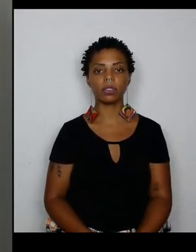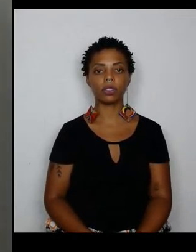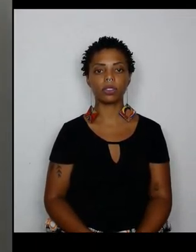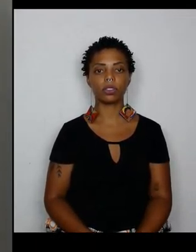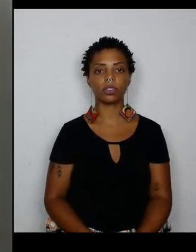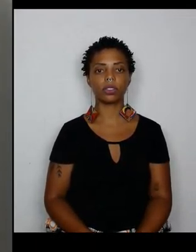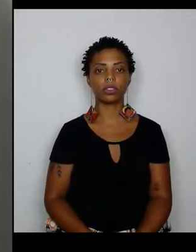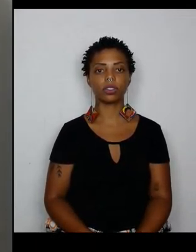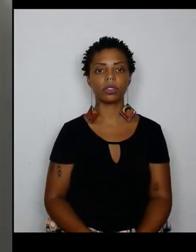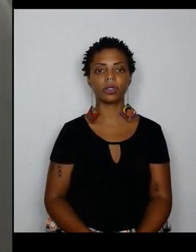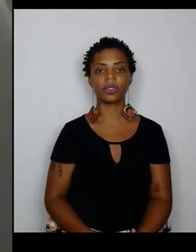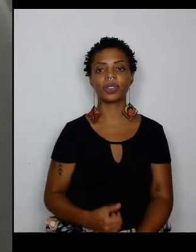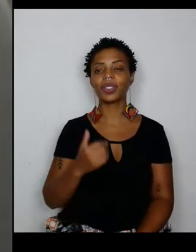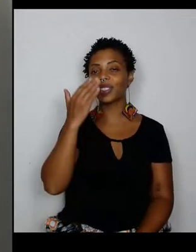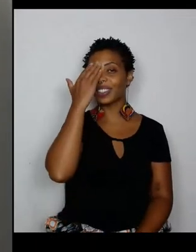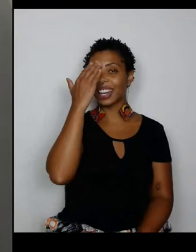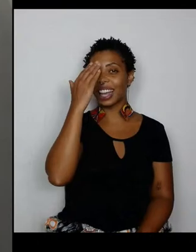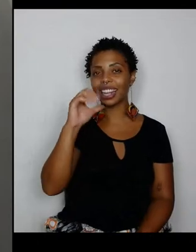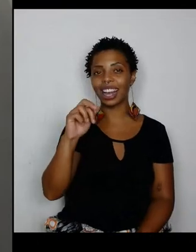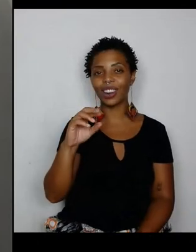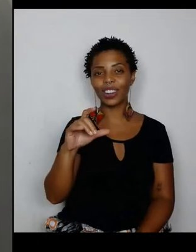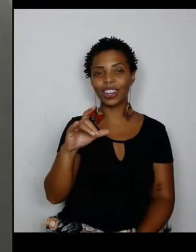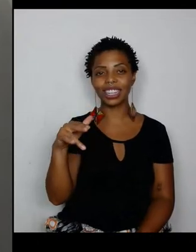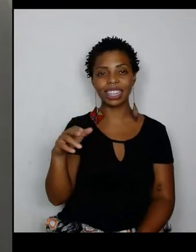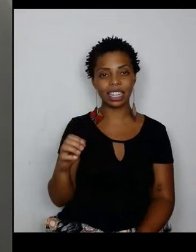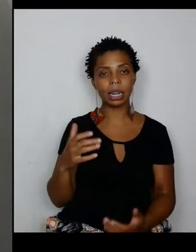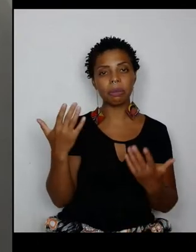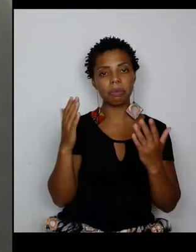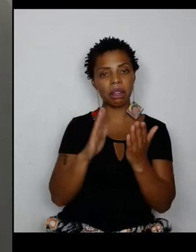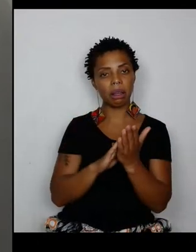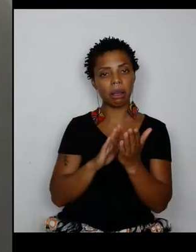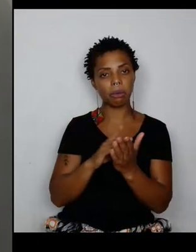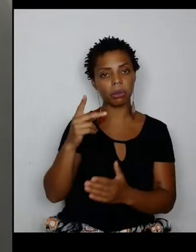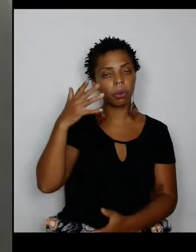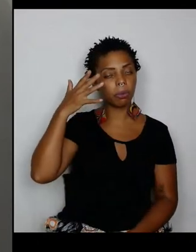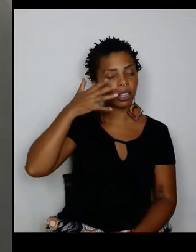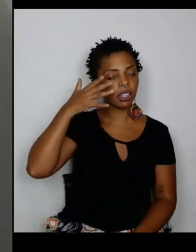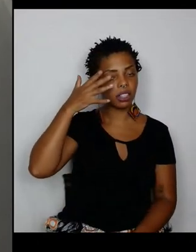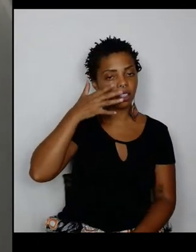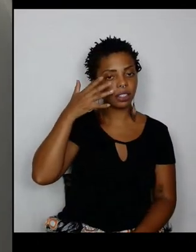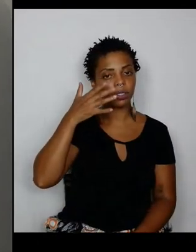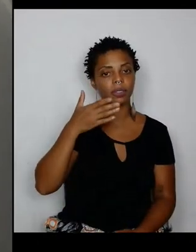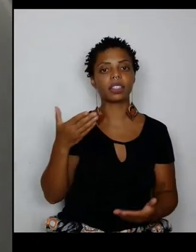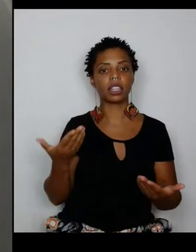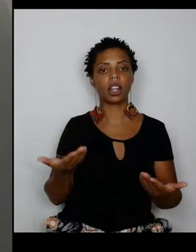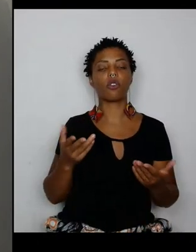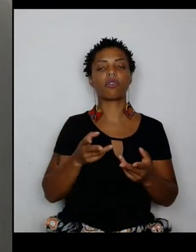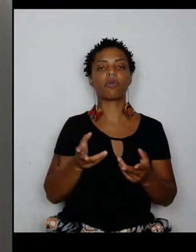brigado caroline para thank you very much caroline that was a great talk